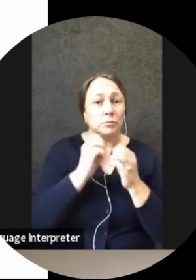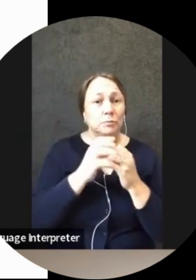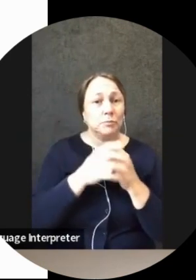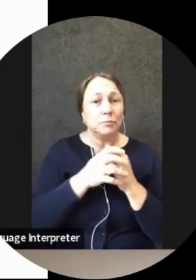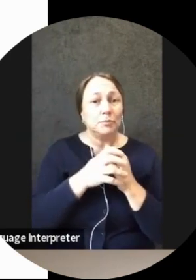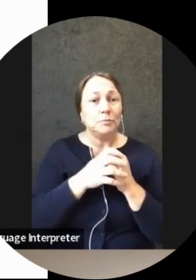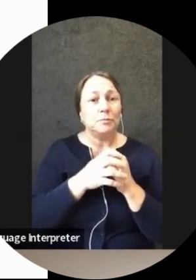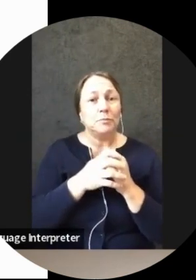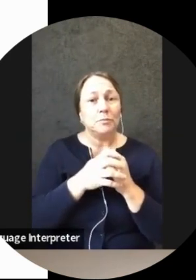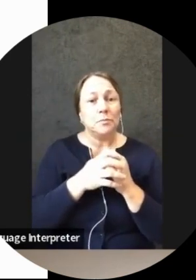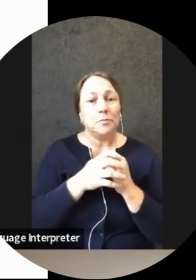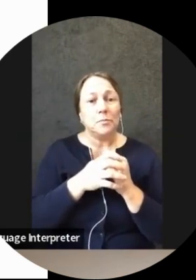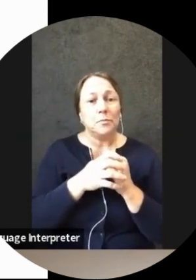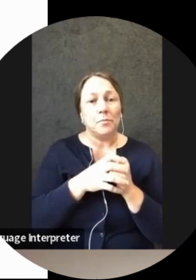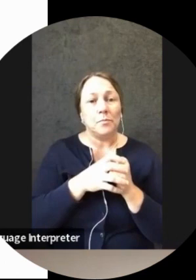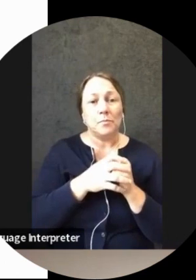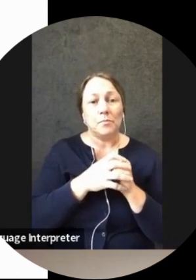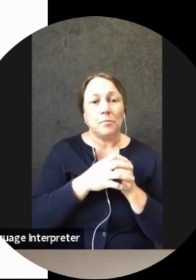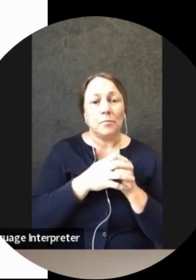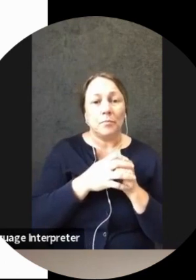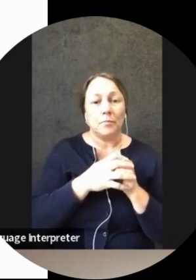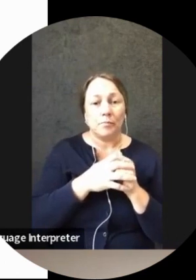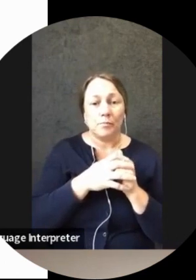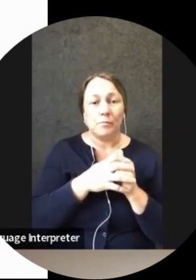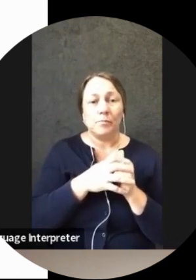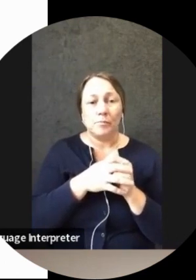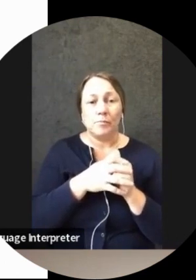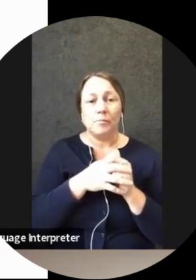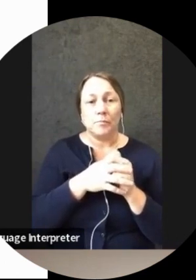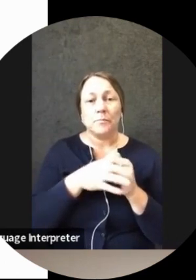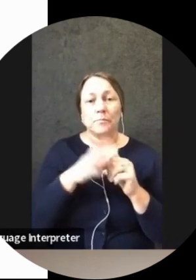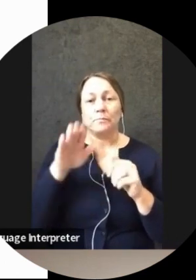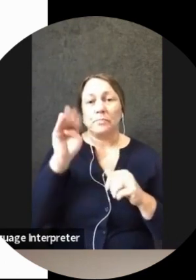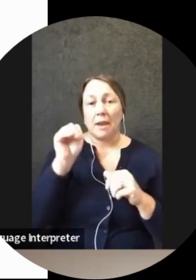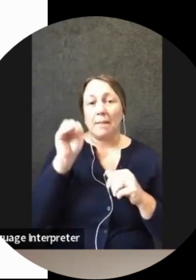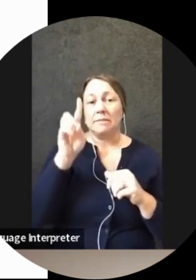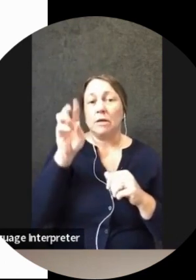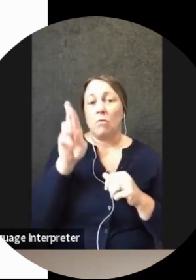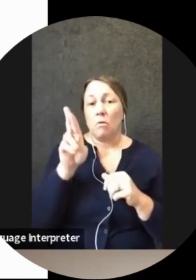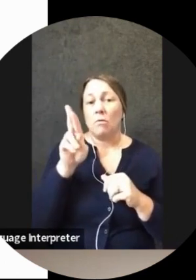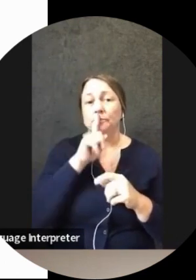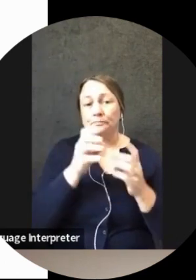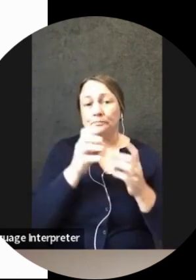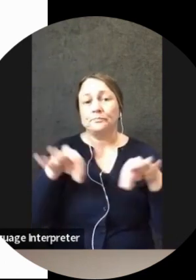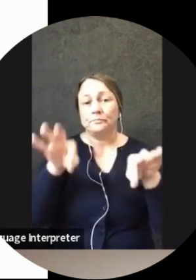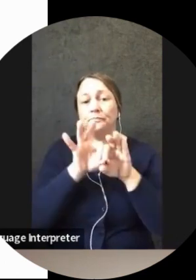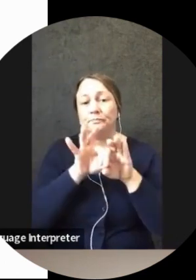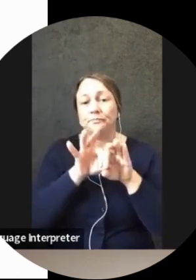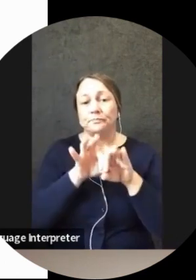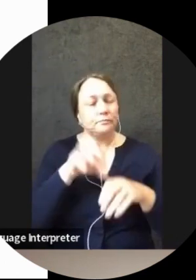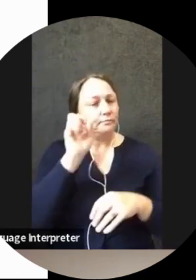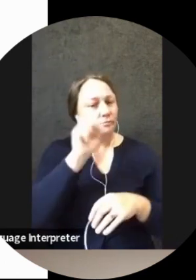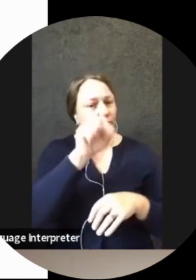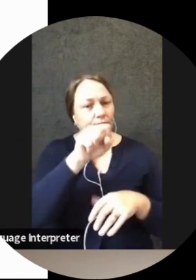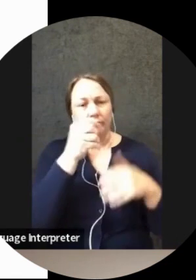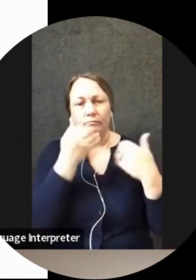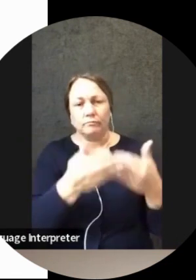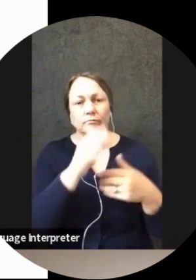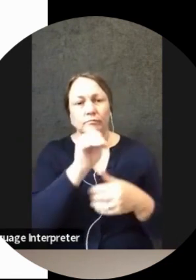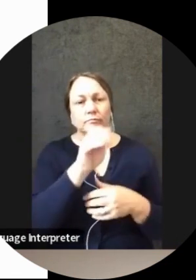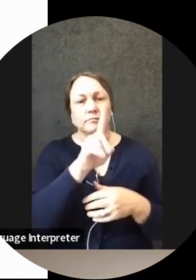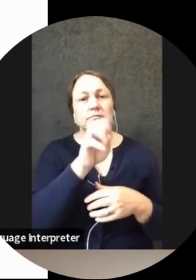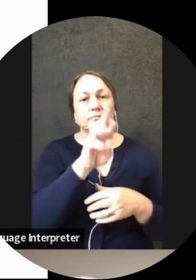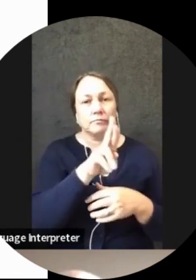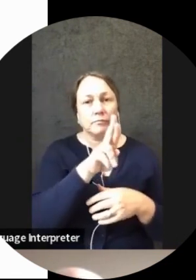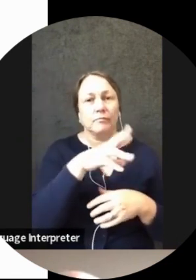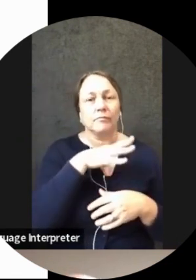I mean, could I just do the MDR first, because it's kind of important? Yeah, let's do that, and then